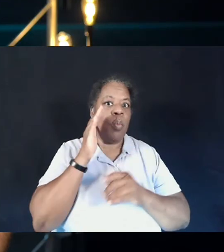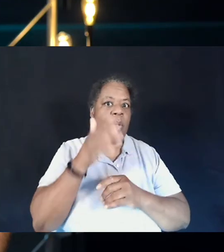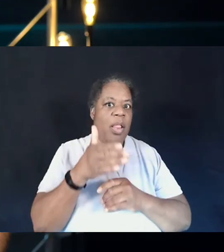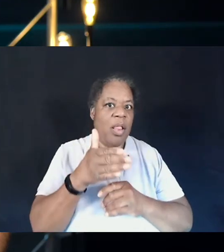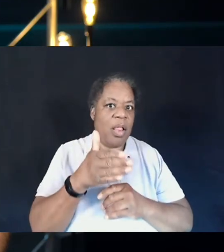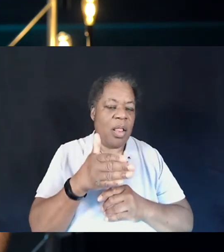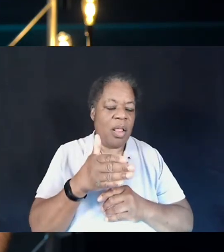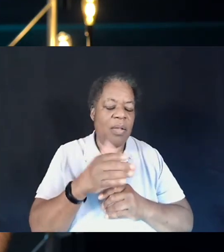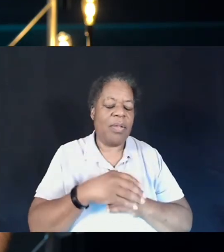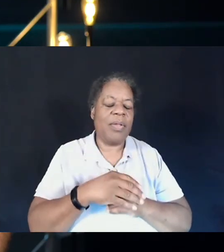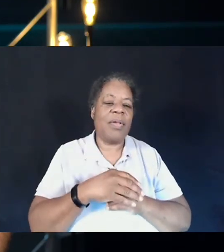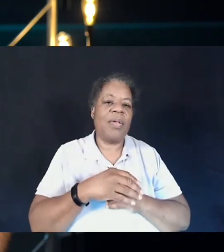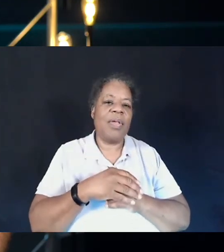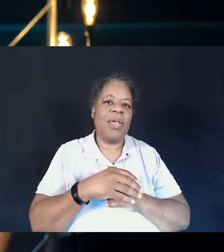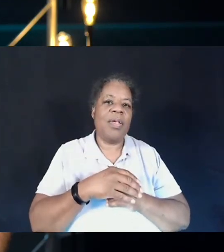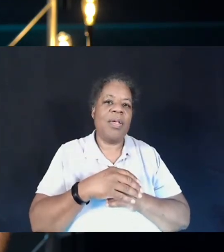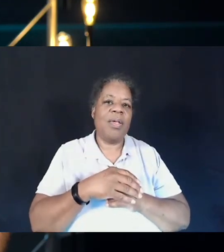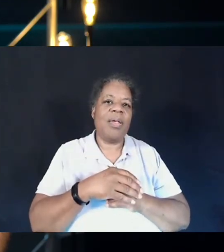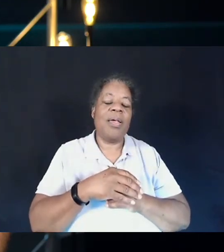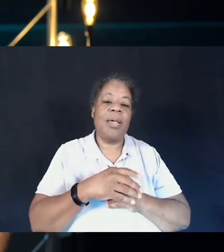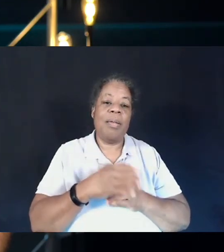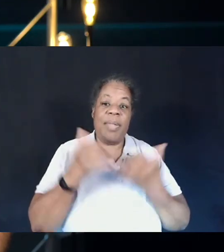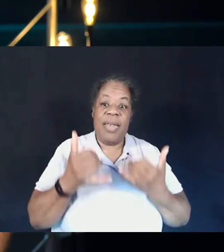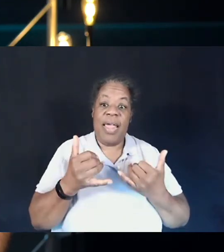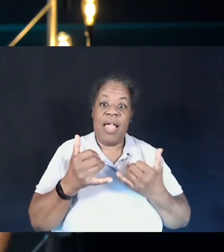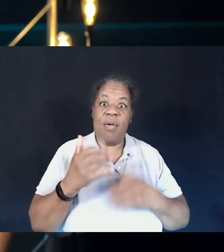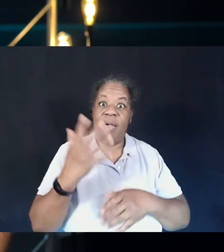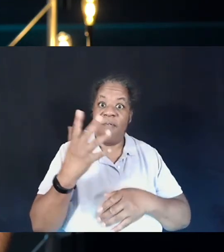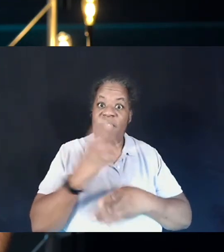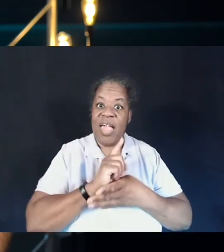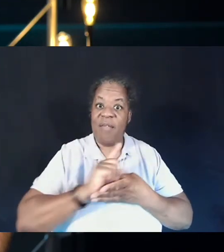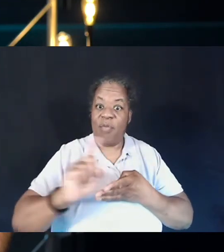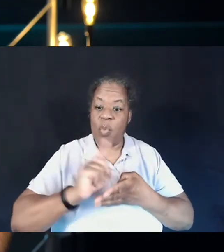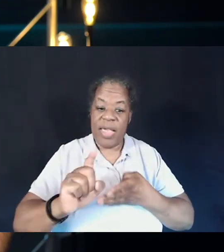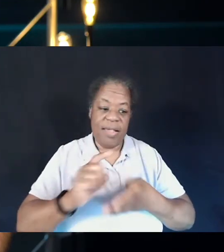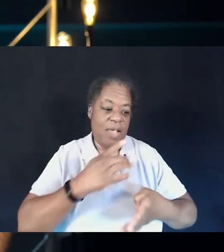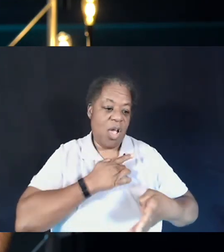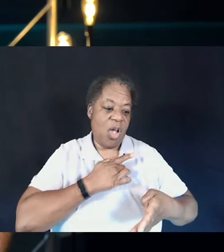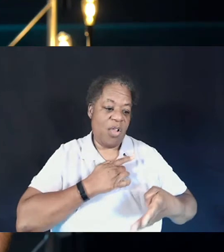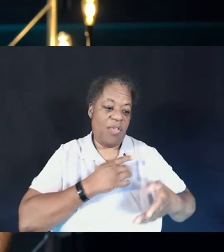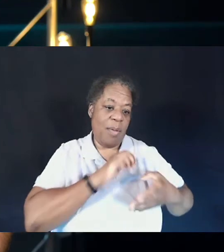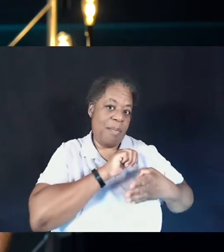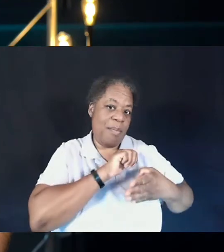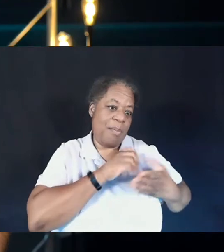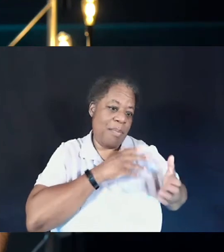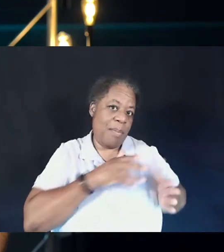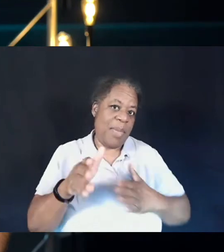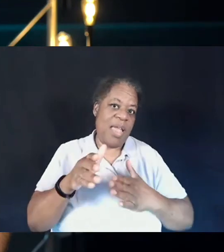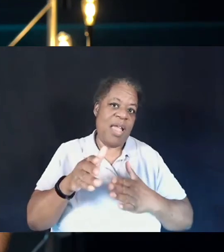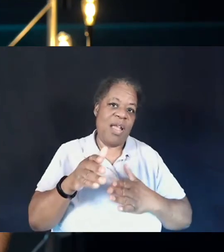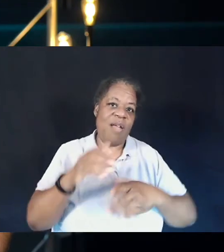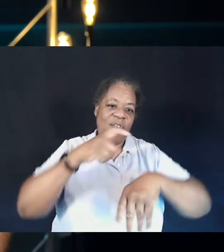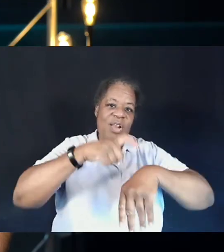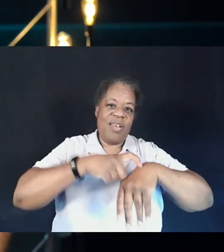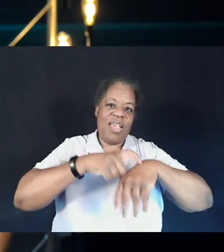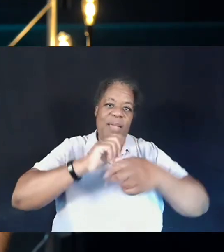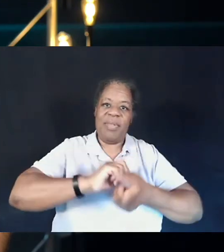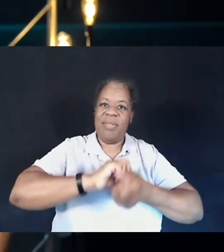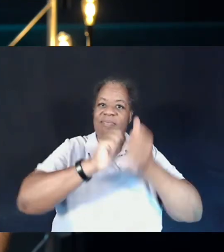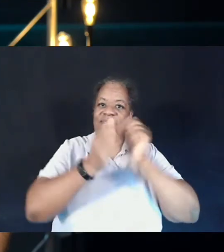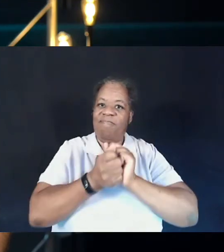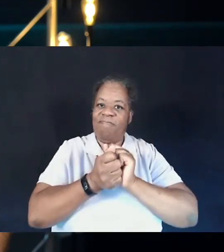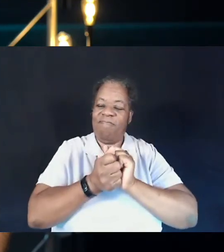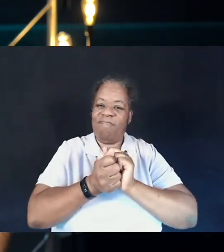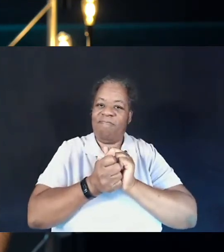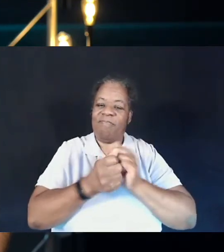need to spend the next 5 weeks preparing our hearts for a season of transformation. And as I mentioned, we're going to use a tool that followers